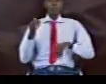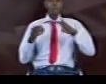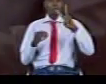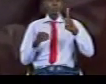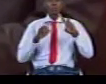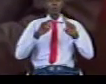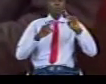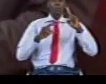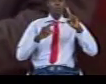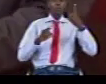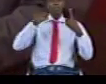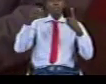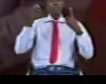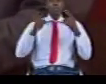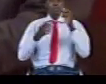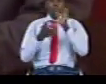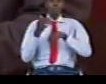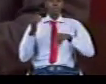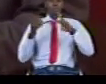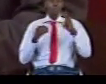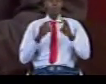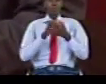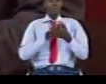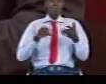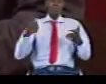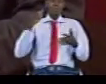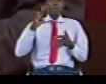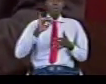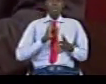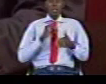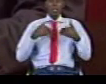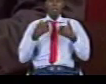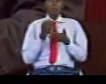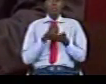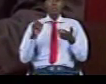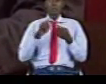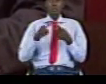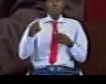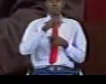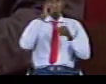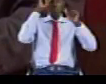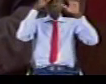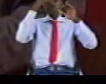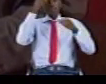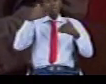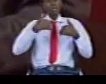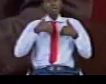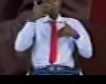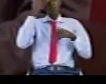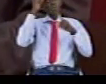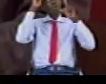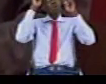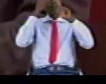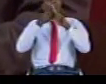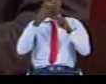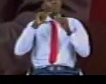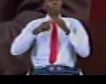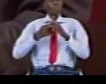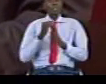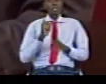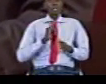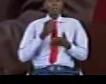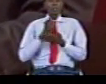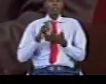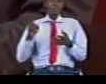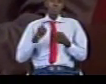verse 14. I've written unto you, fathers, because ye have known him that is from the beginning. I've written unto you, young men, because